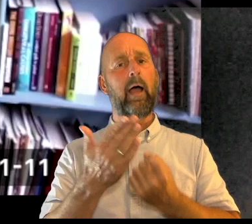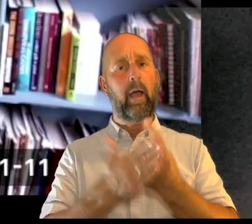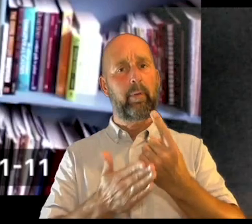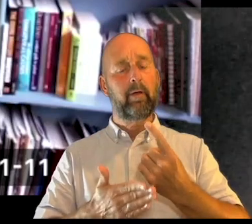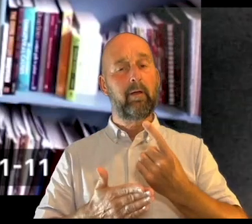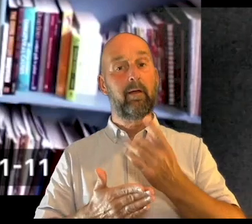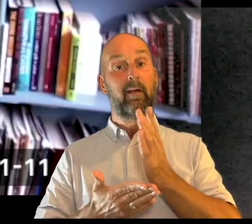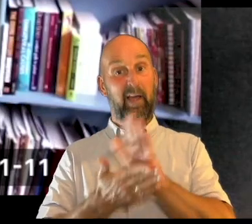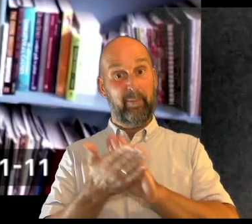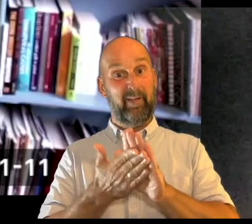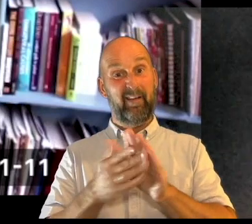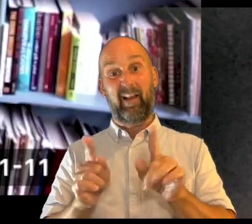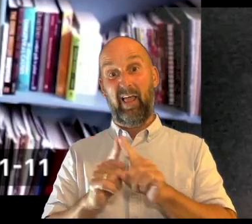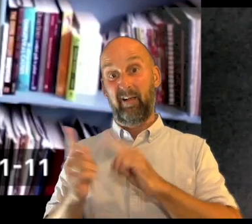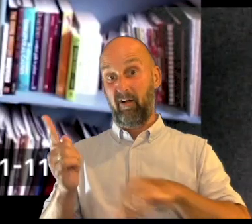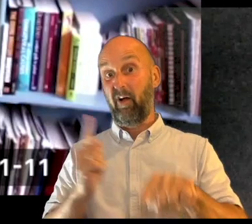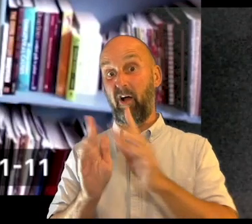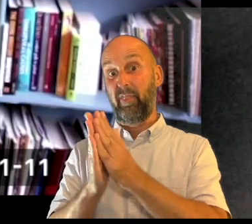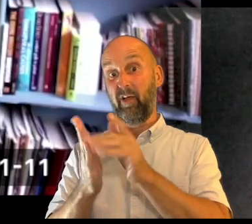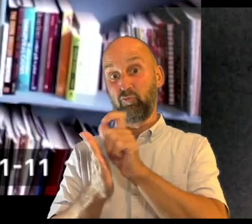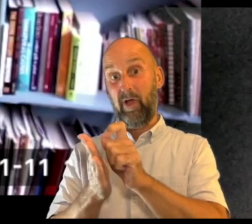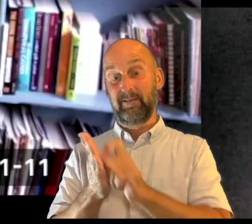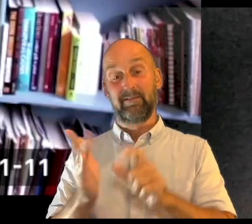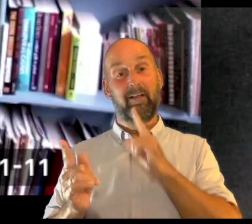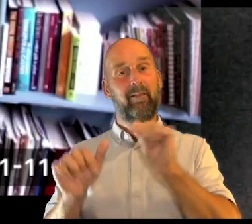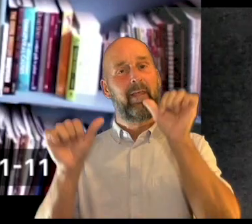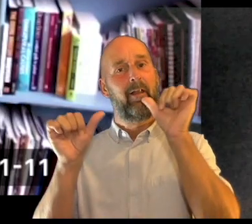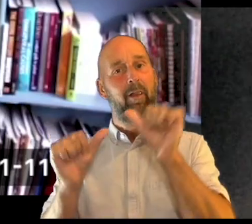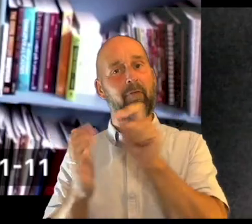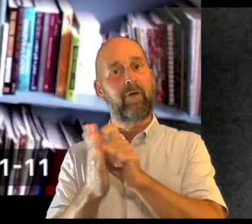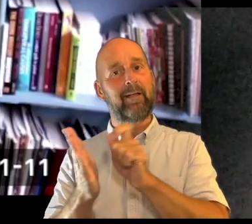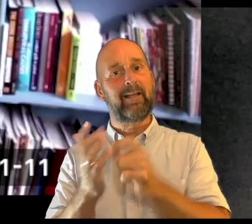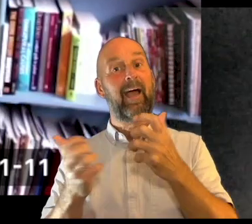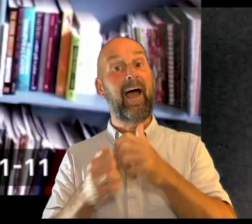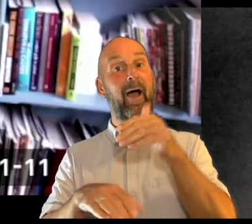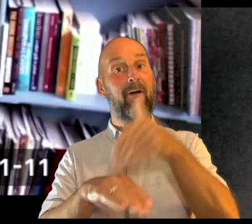what I'm saying is, like most writers, I love having written and the after